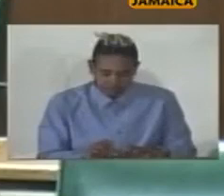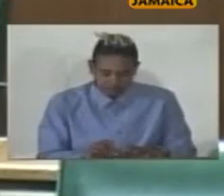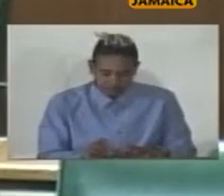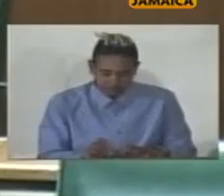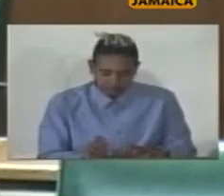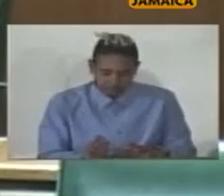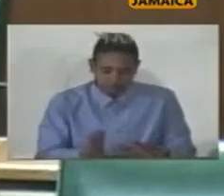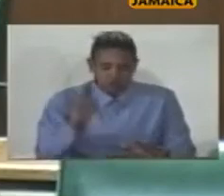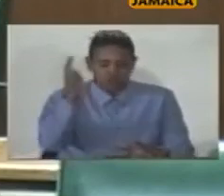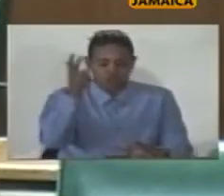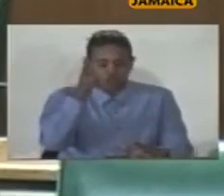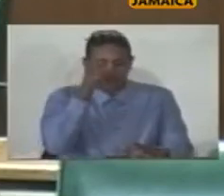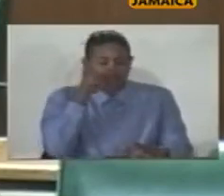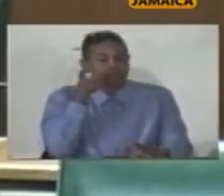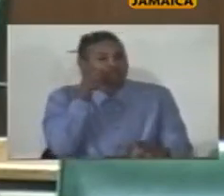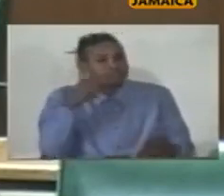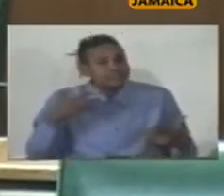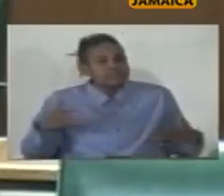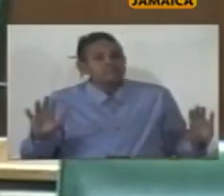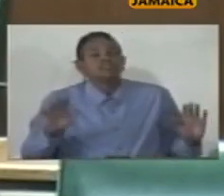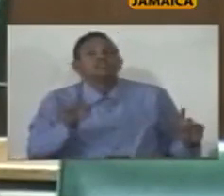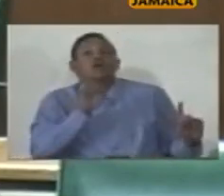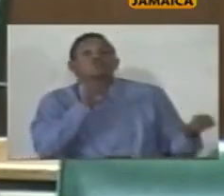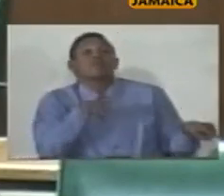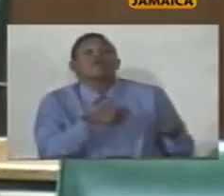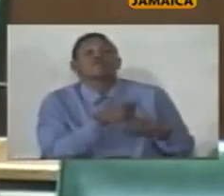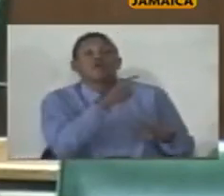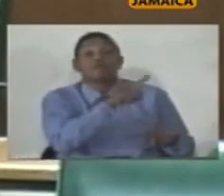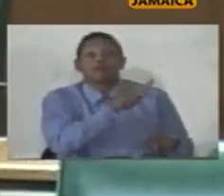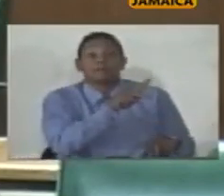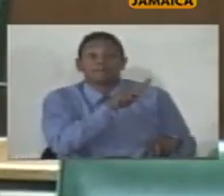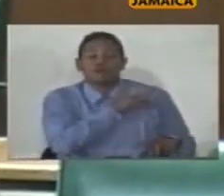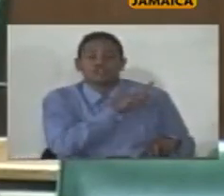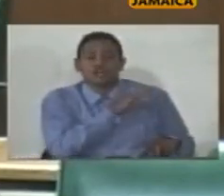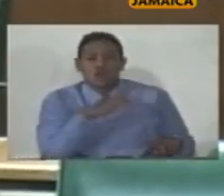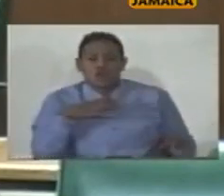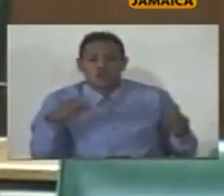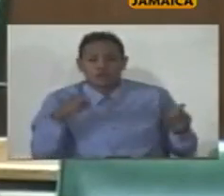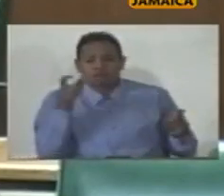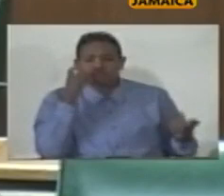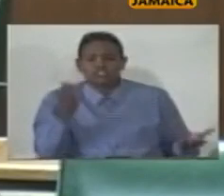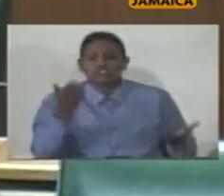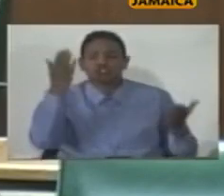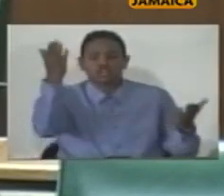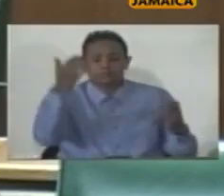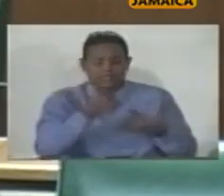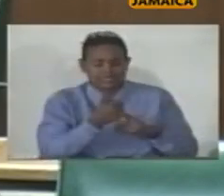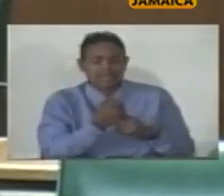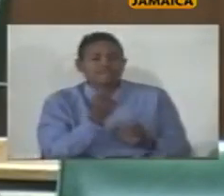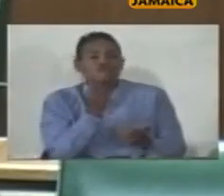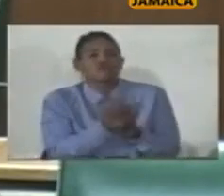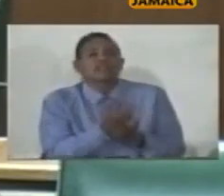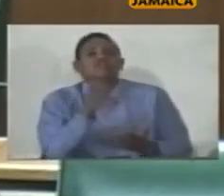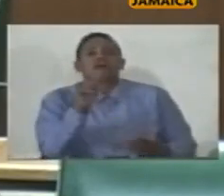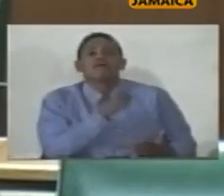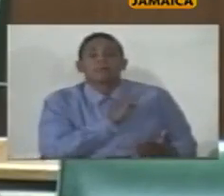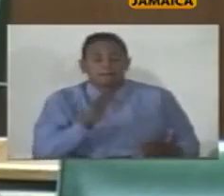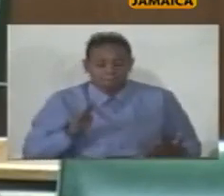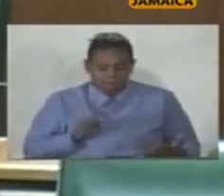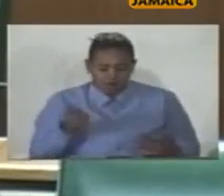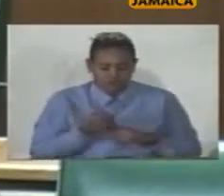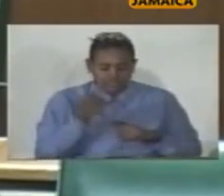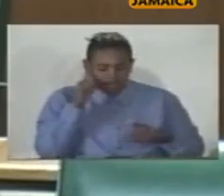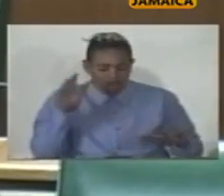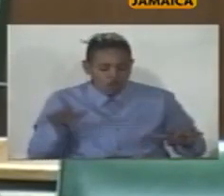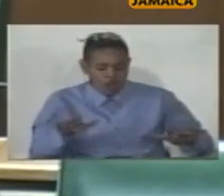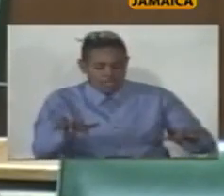completed, and the report from the Personnel Committee has been submitted and ratified by the board for action